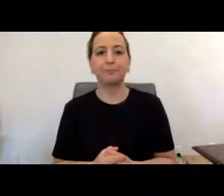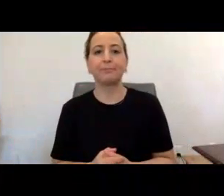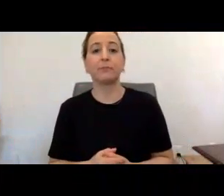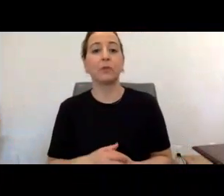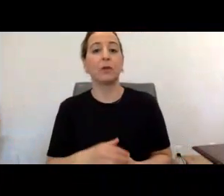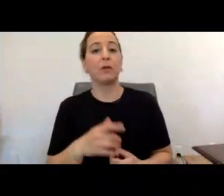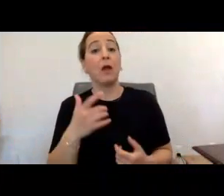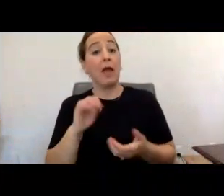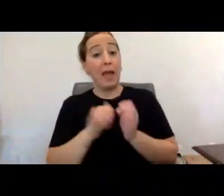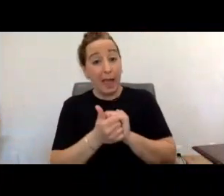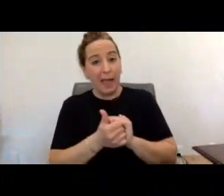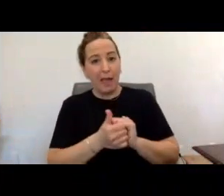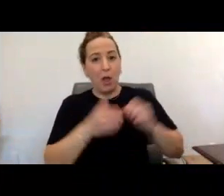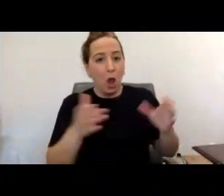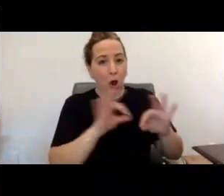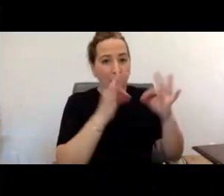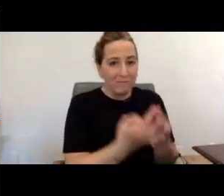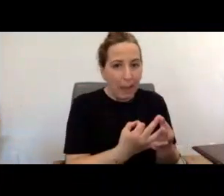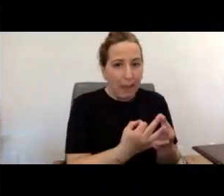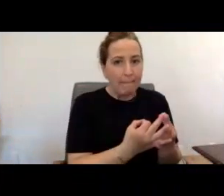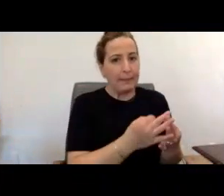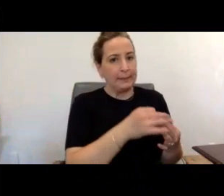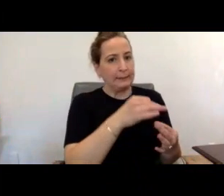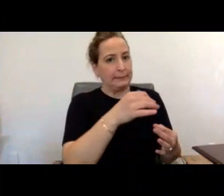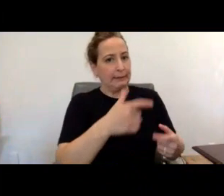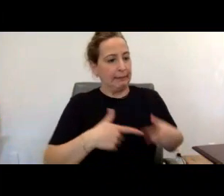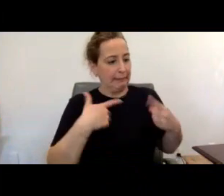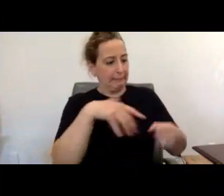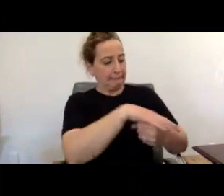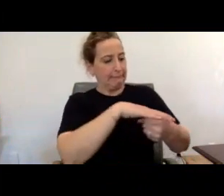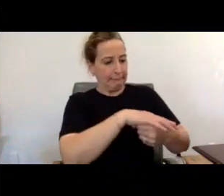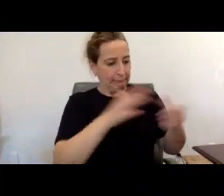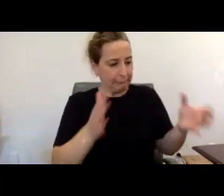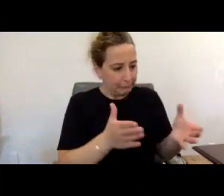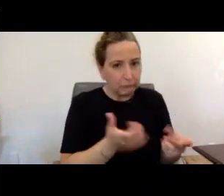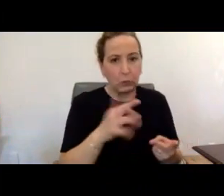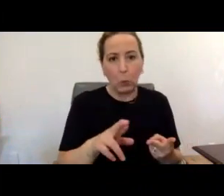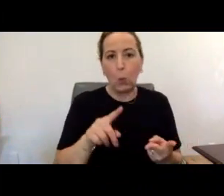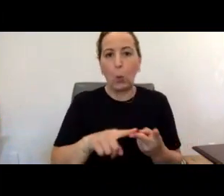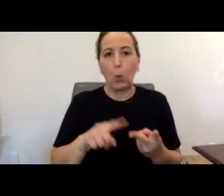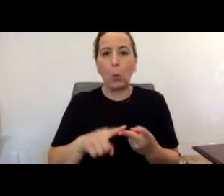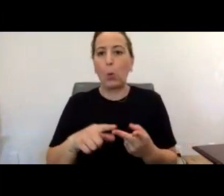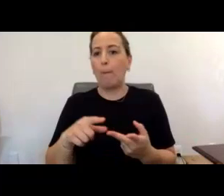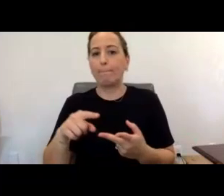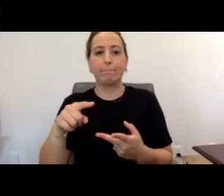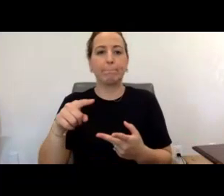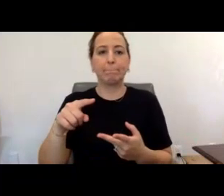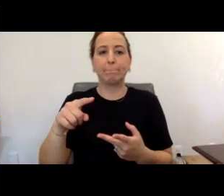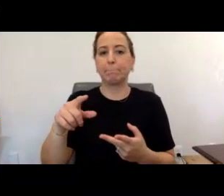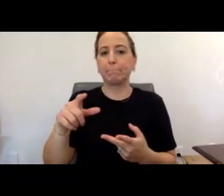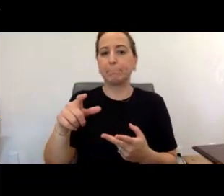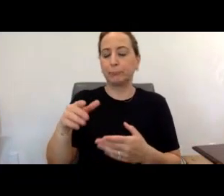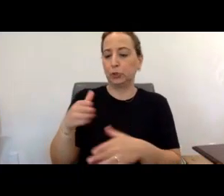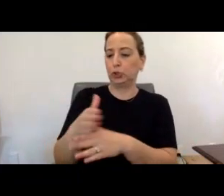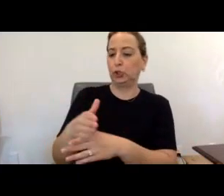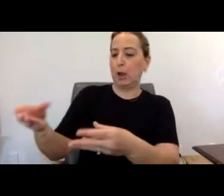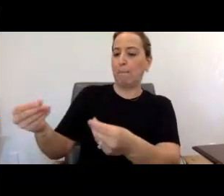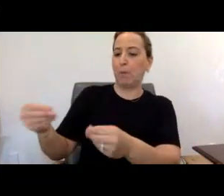majority Black neighborhoods to Black home buyers. So it can happen in a rental or in a homeownership